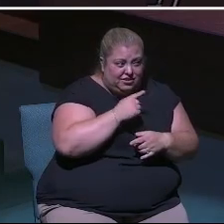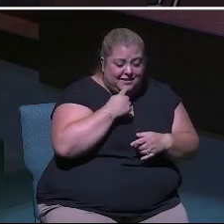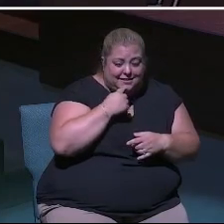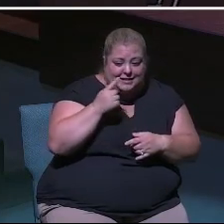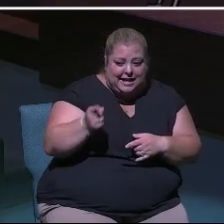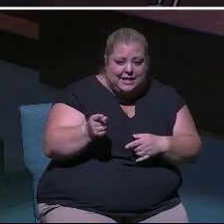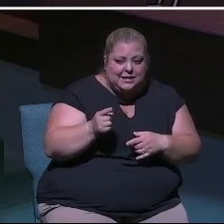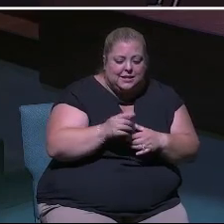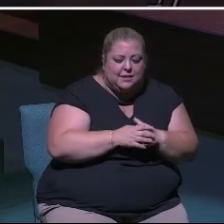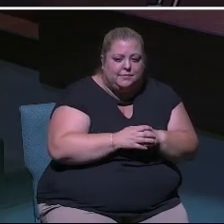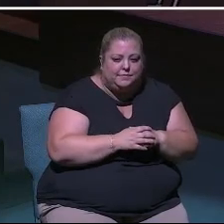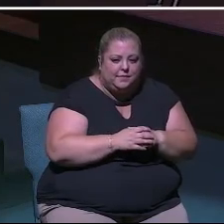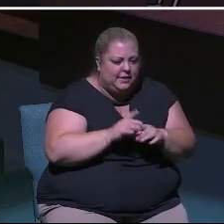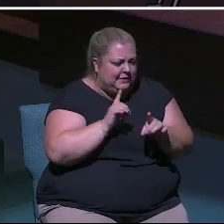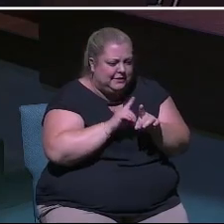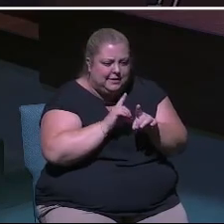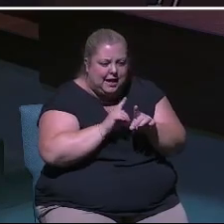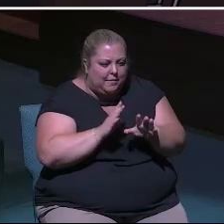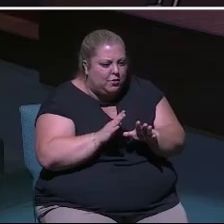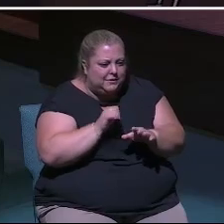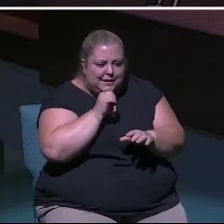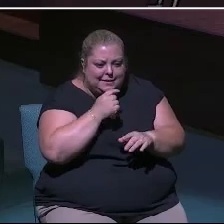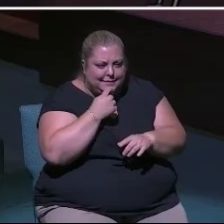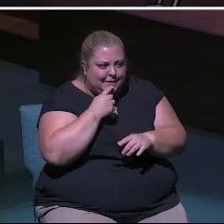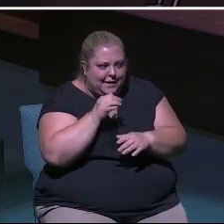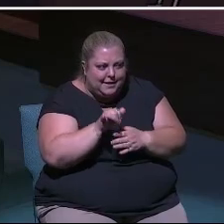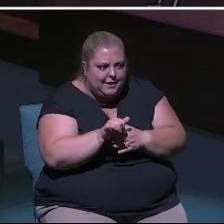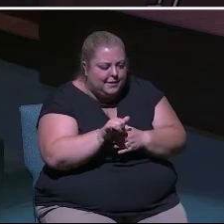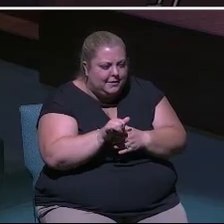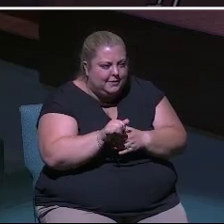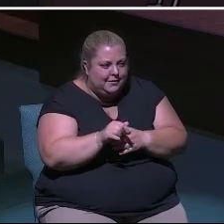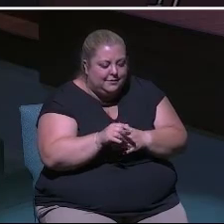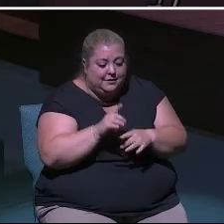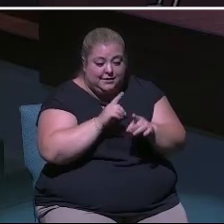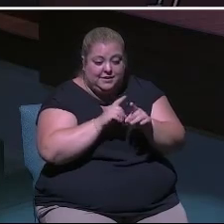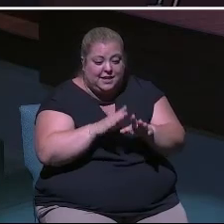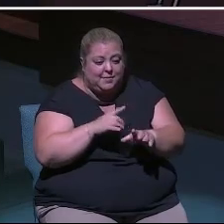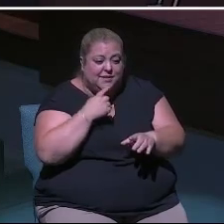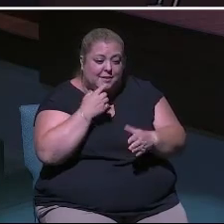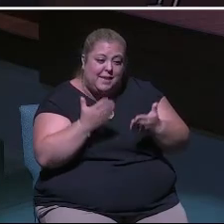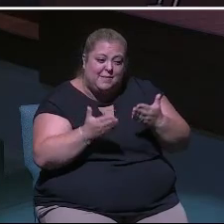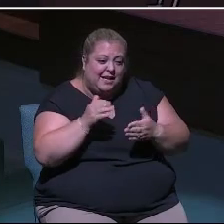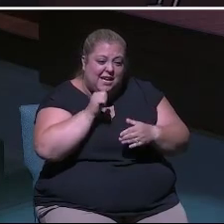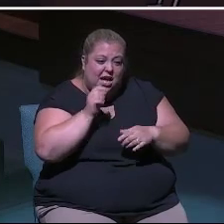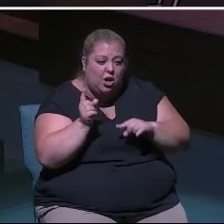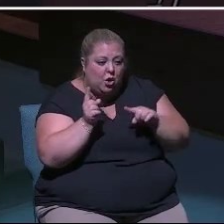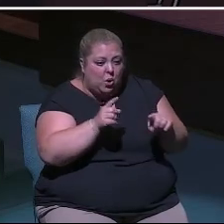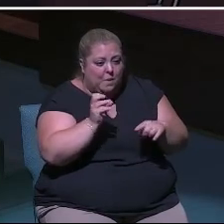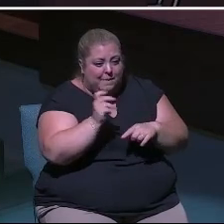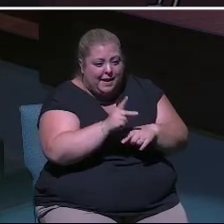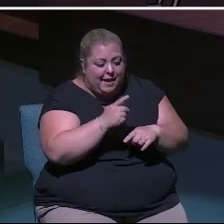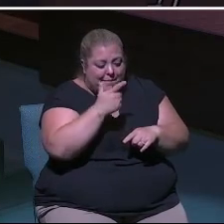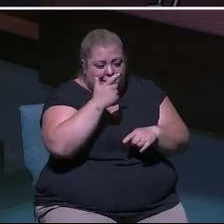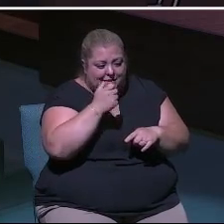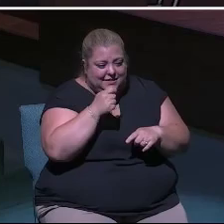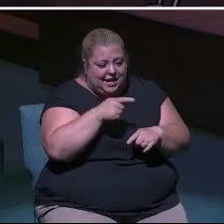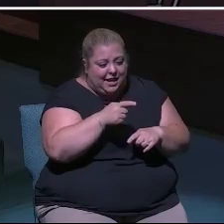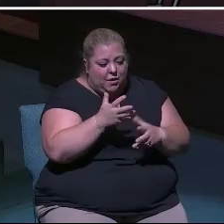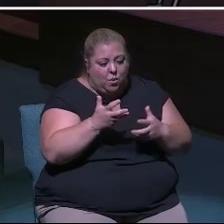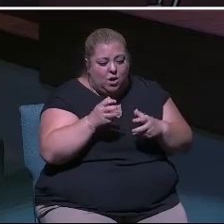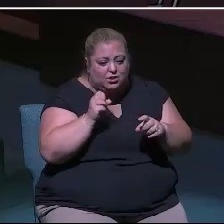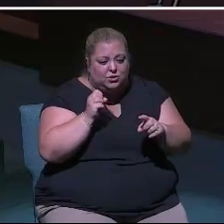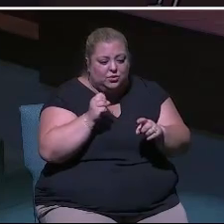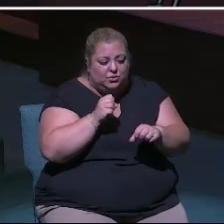The disciples haven't said that. What they said is, well, maybe we shouldn't go back there because they want to stone us. But she